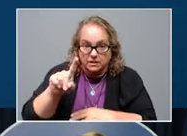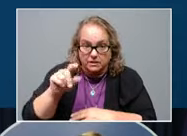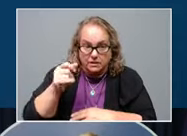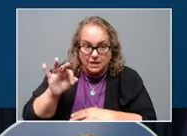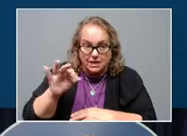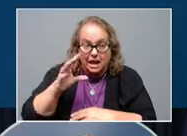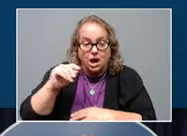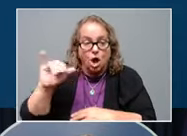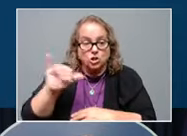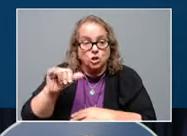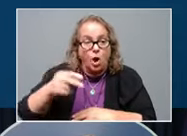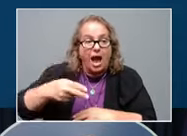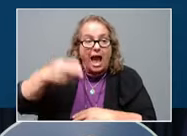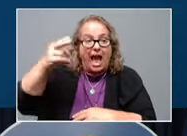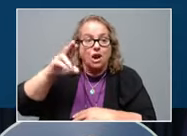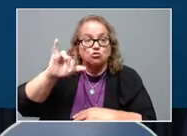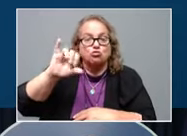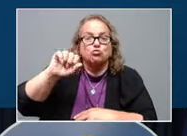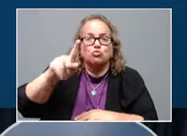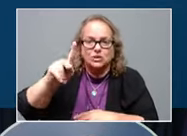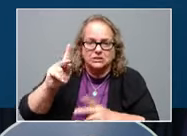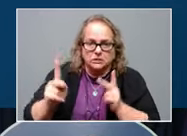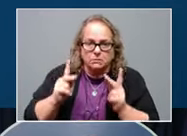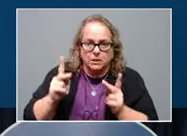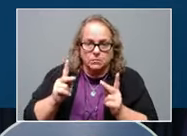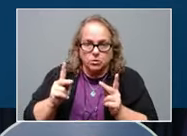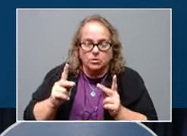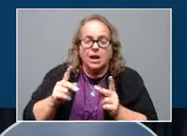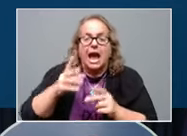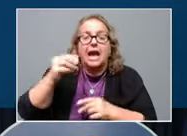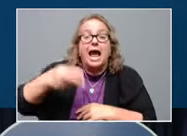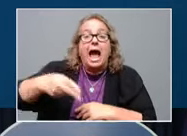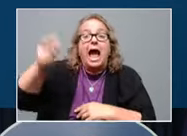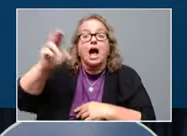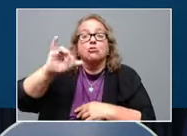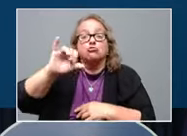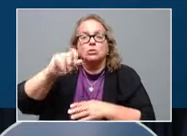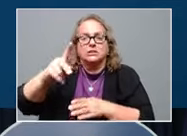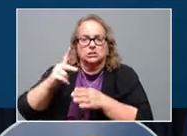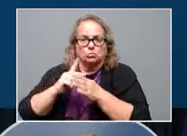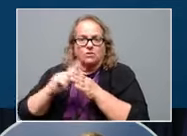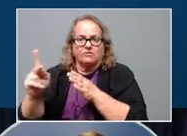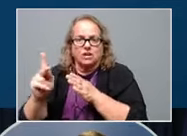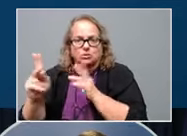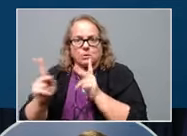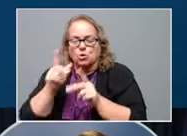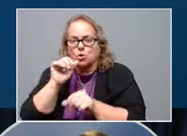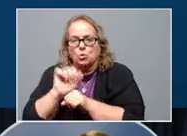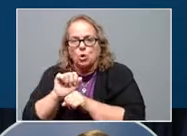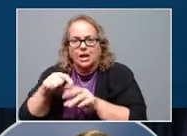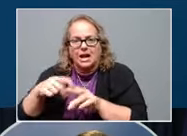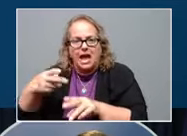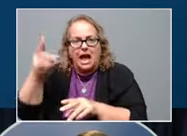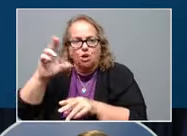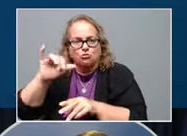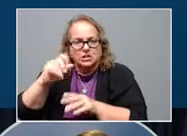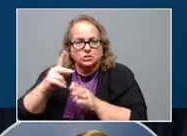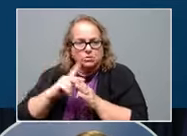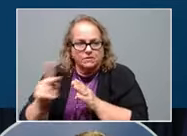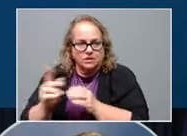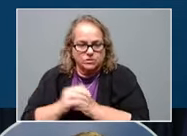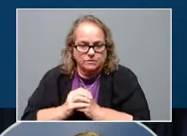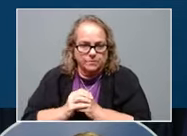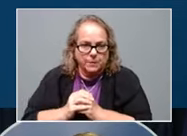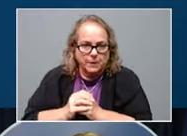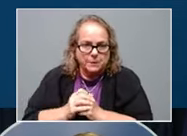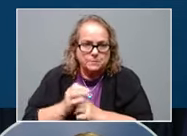high risk professions. So the CDC has said, we haven't looked over